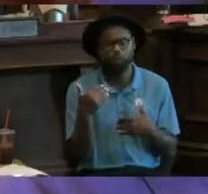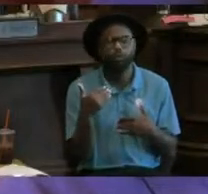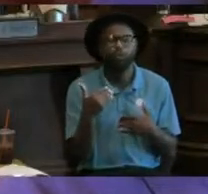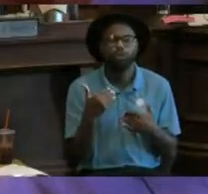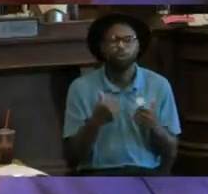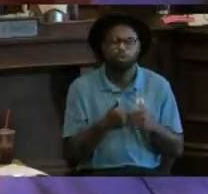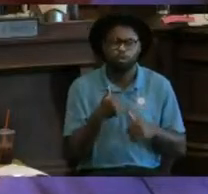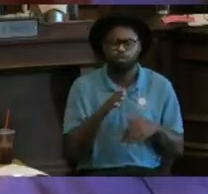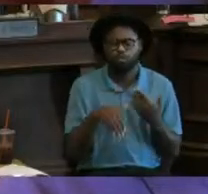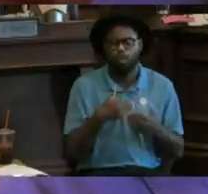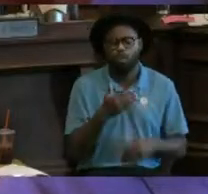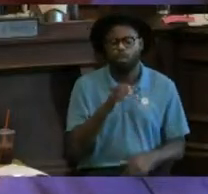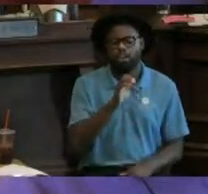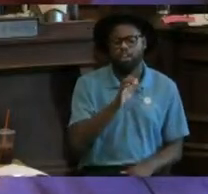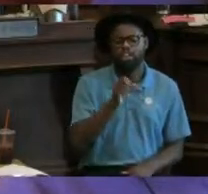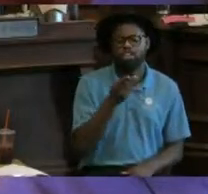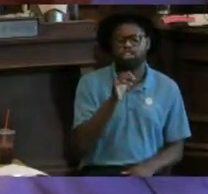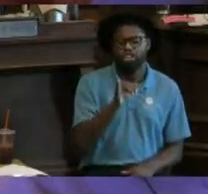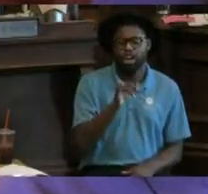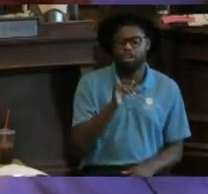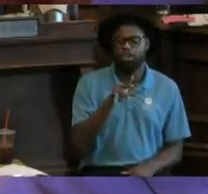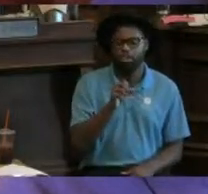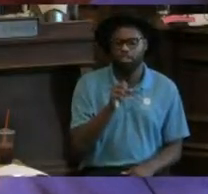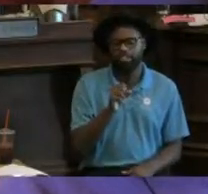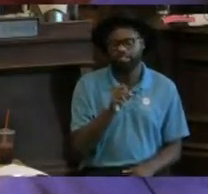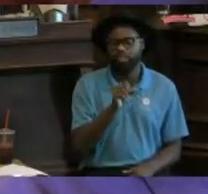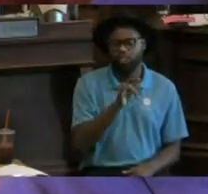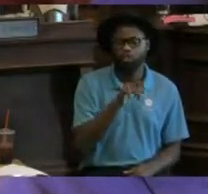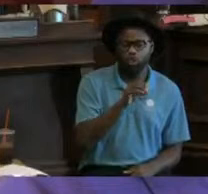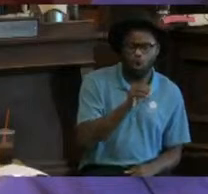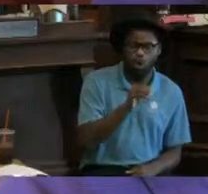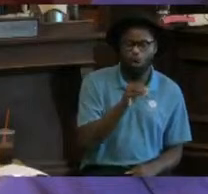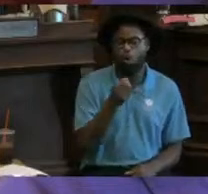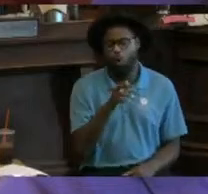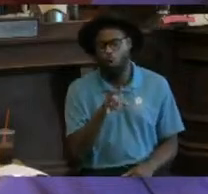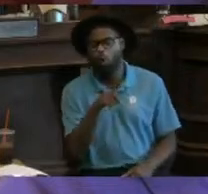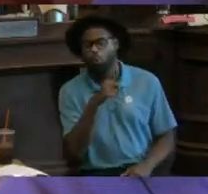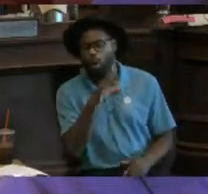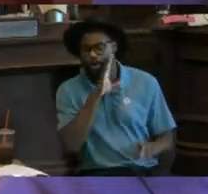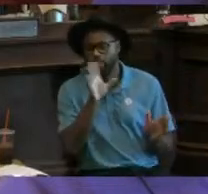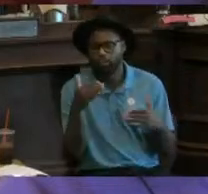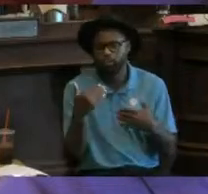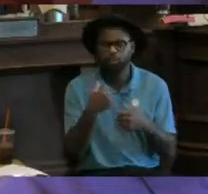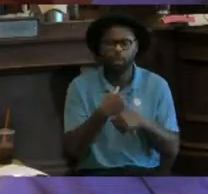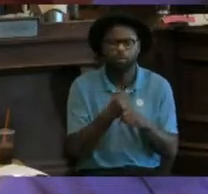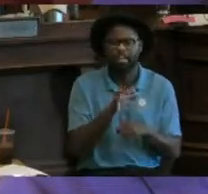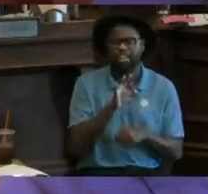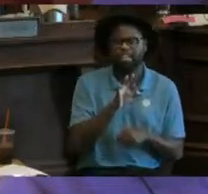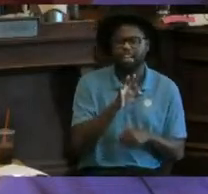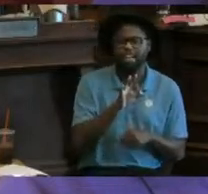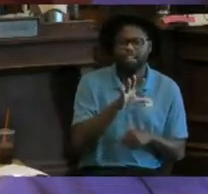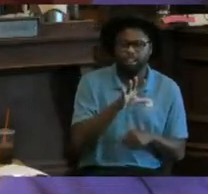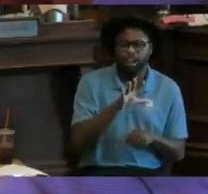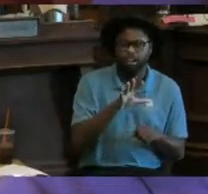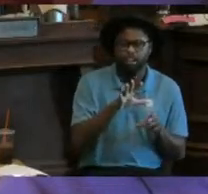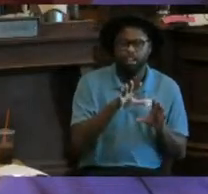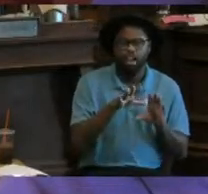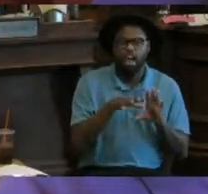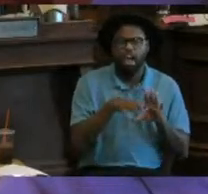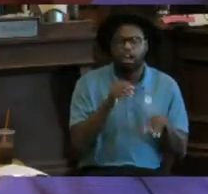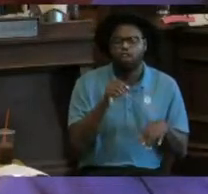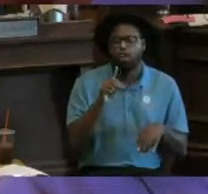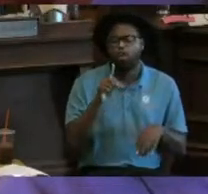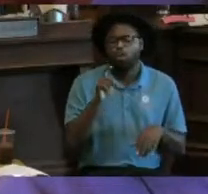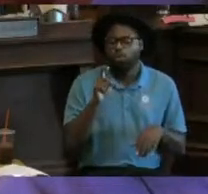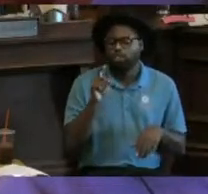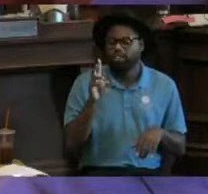Eshai units are studios and one bedrooms. And so that kind of creates, you know, 95 of the 164. But it's